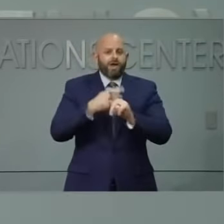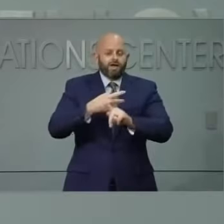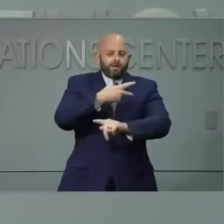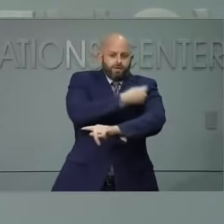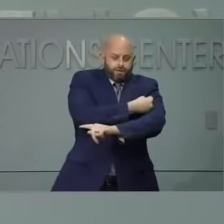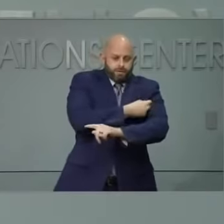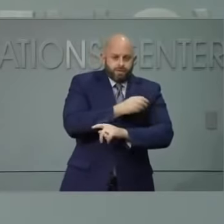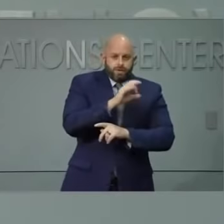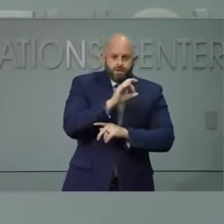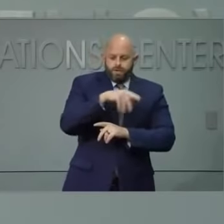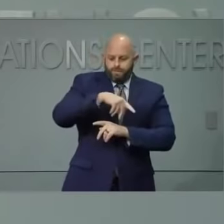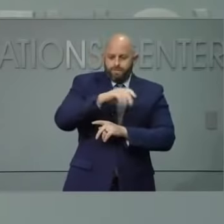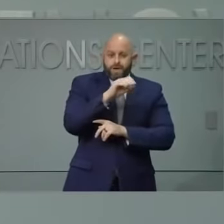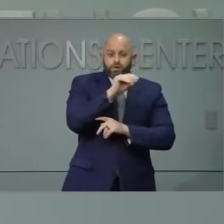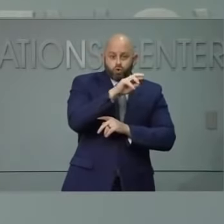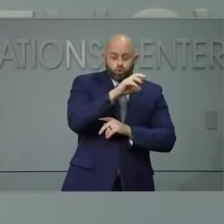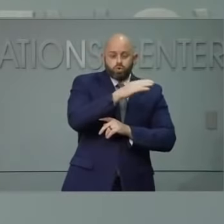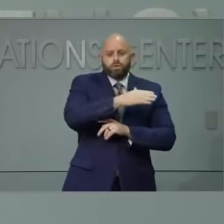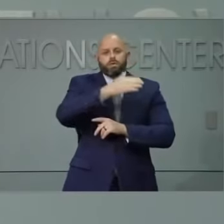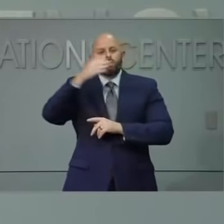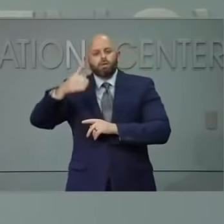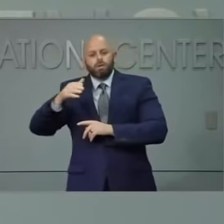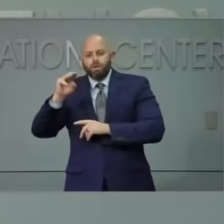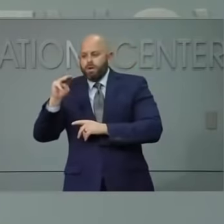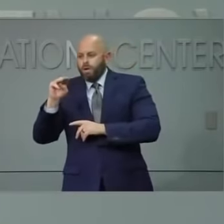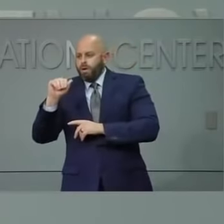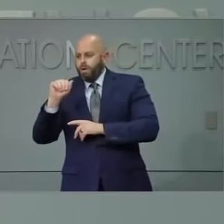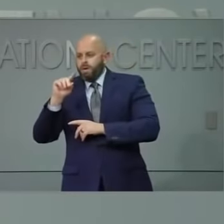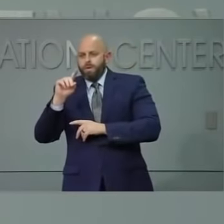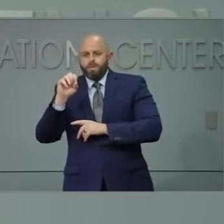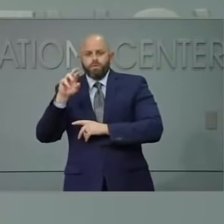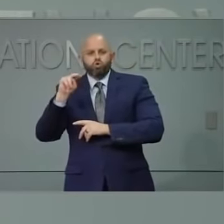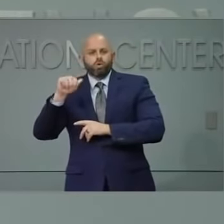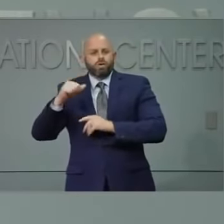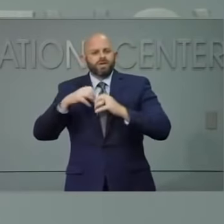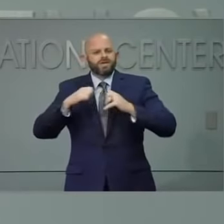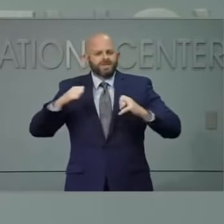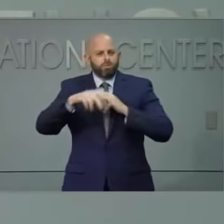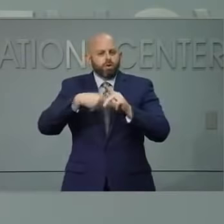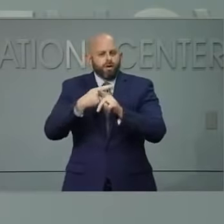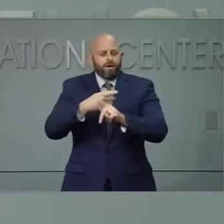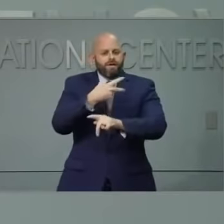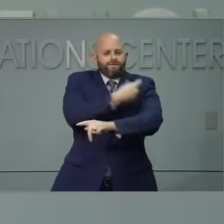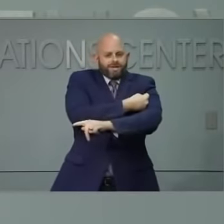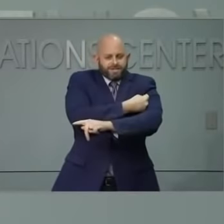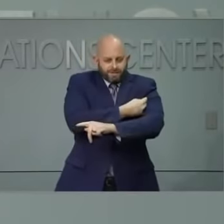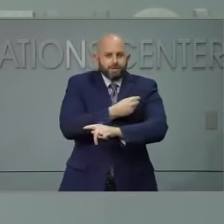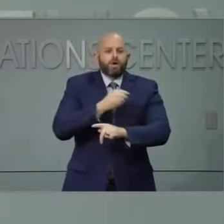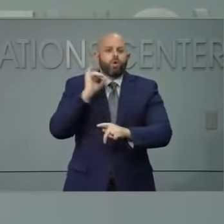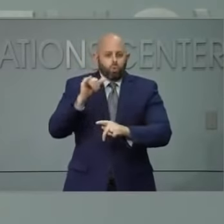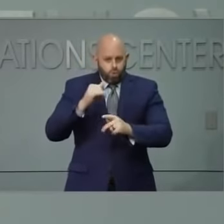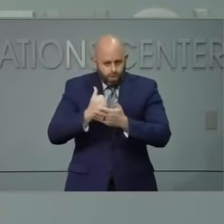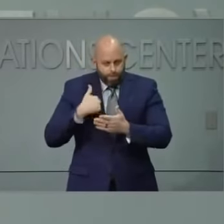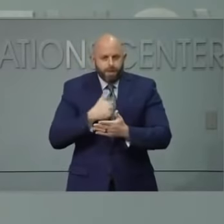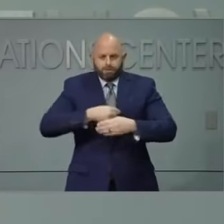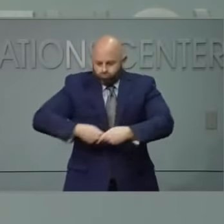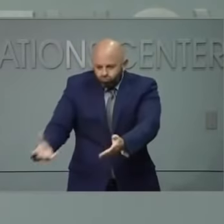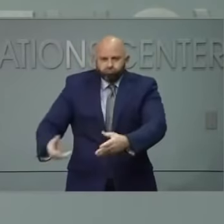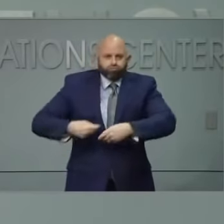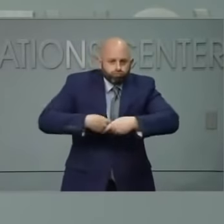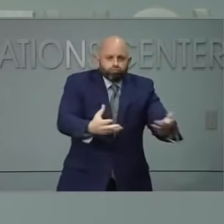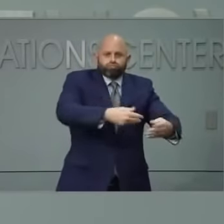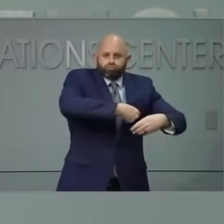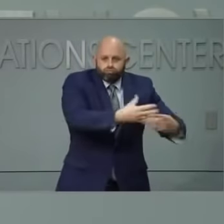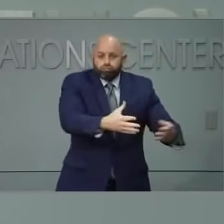the Moderna vaccine here in North Carolina by week 2. That will certainly increase our supply. But again, still going